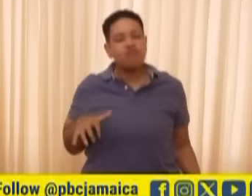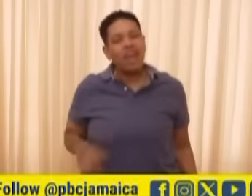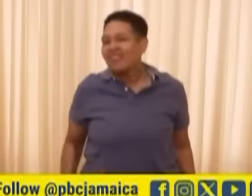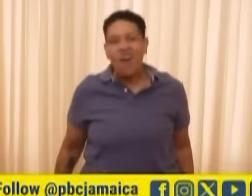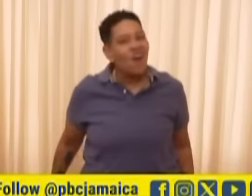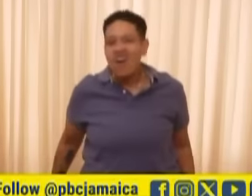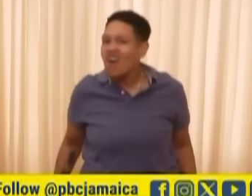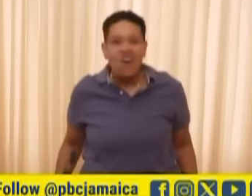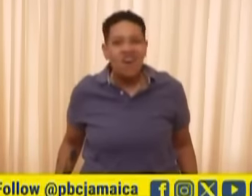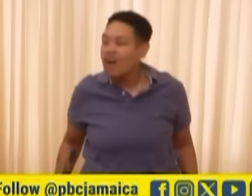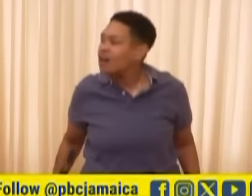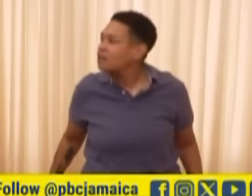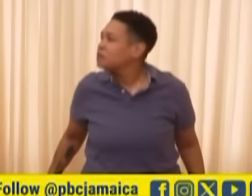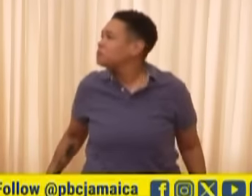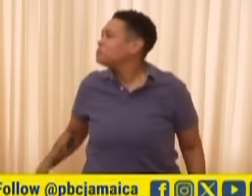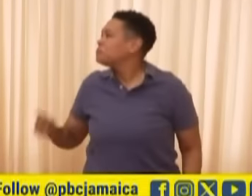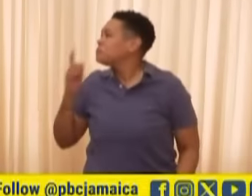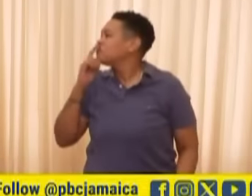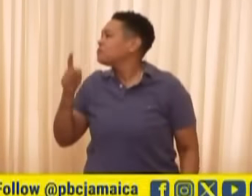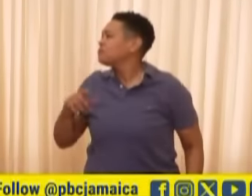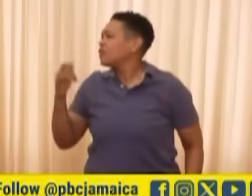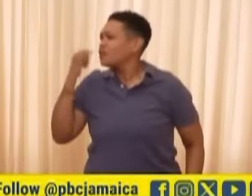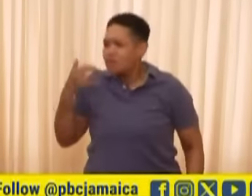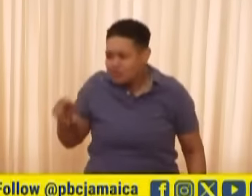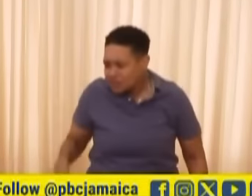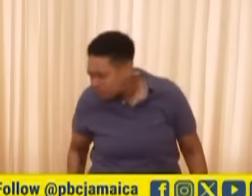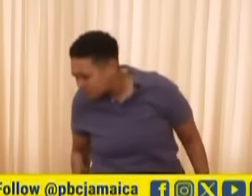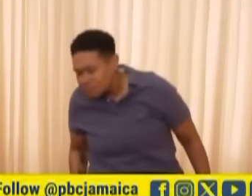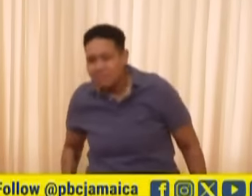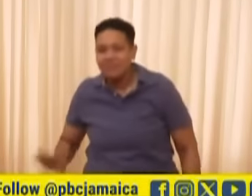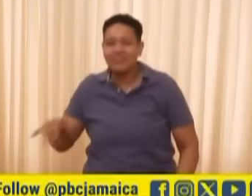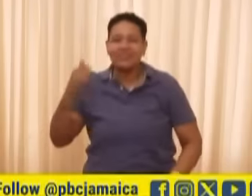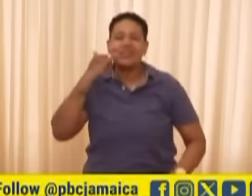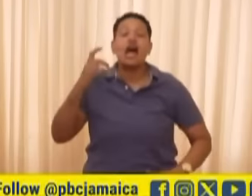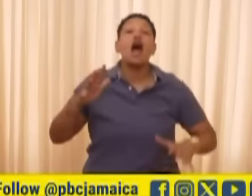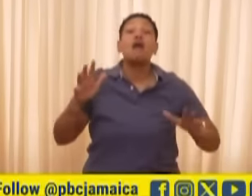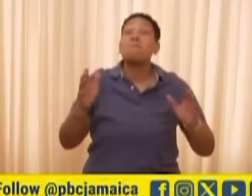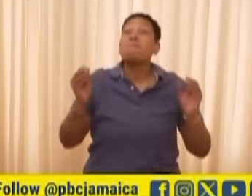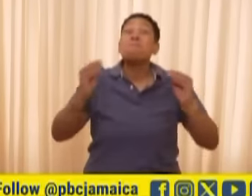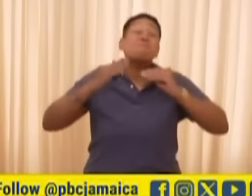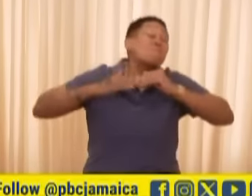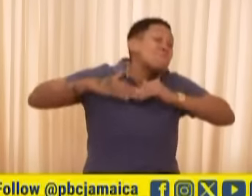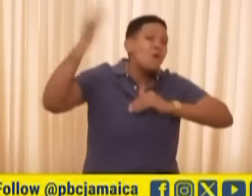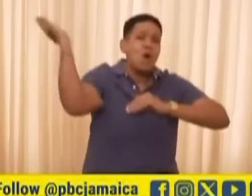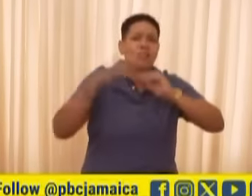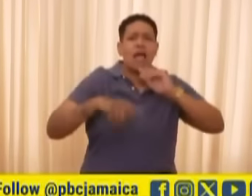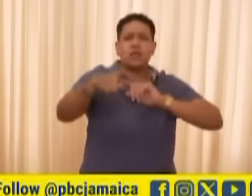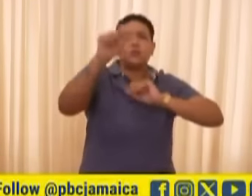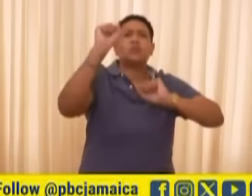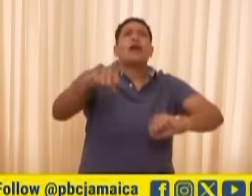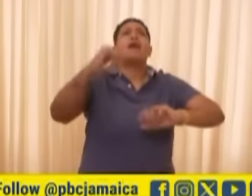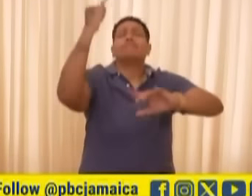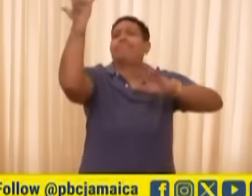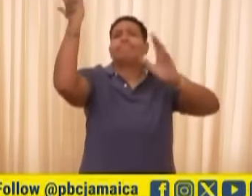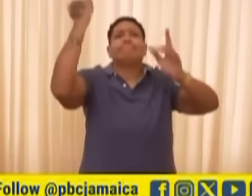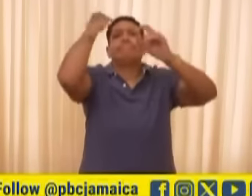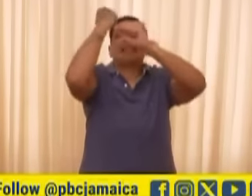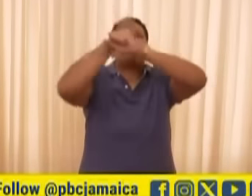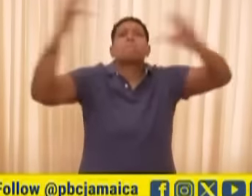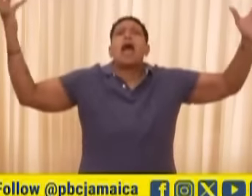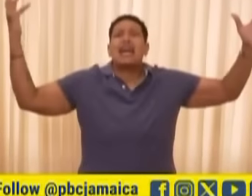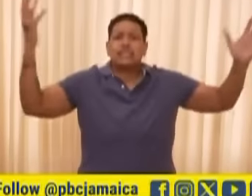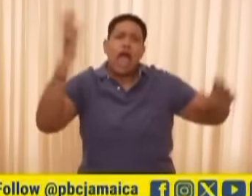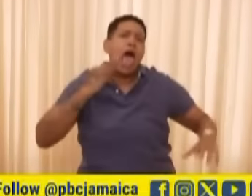than, oh, that's somebody else's phone, I assume. Right, this is much more than you can even imagine